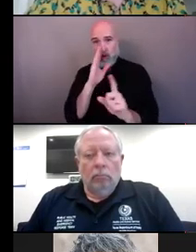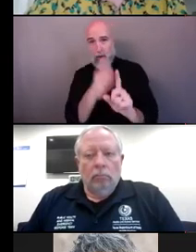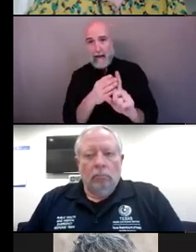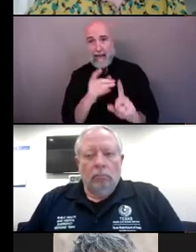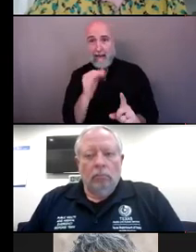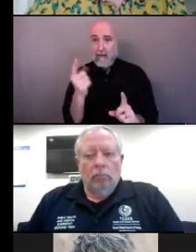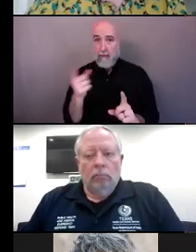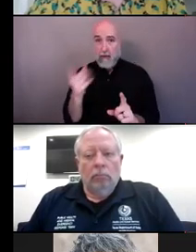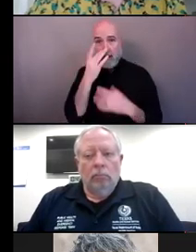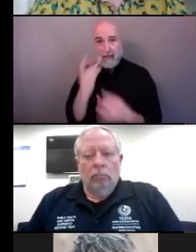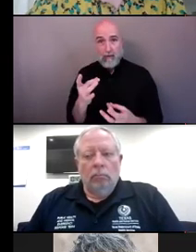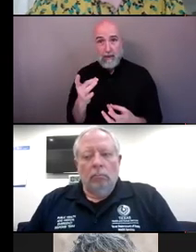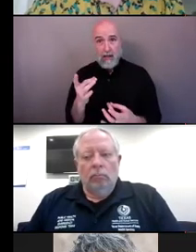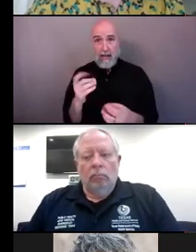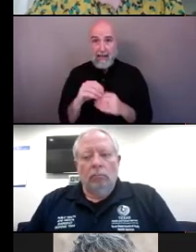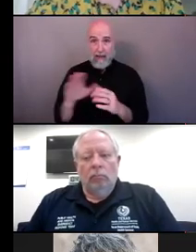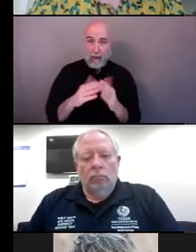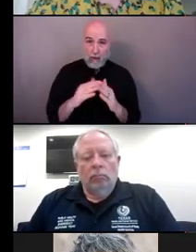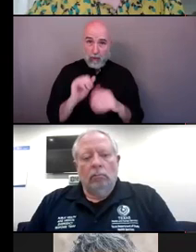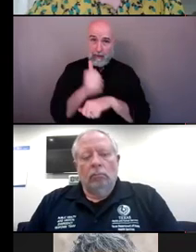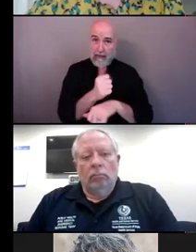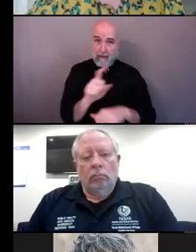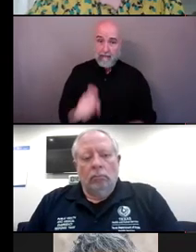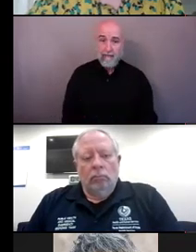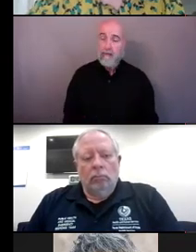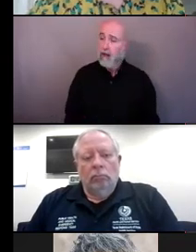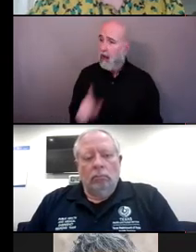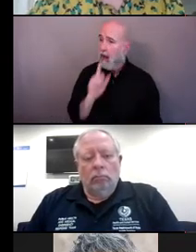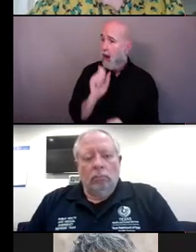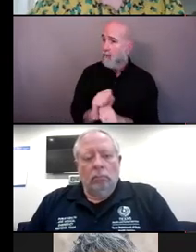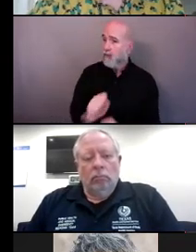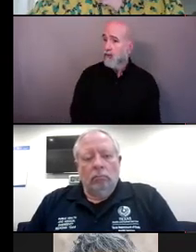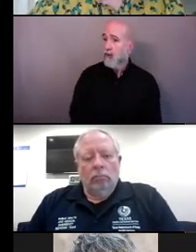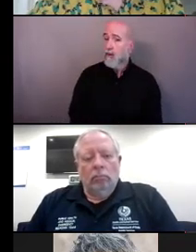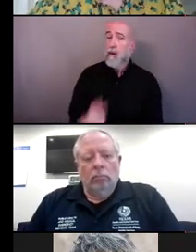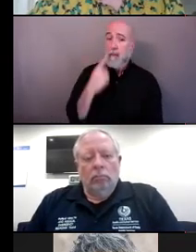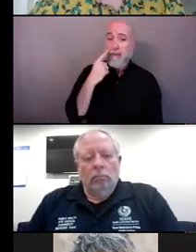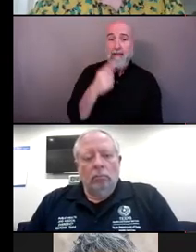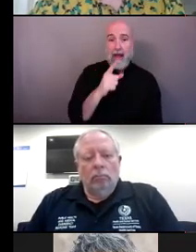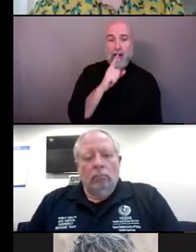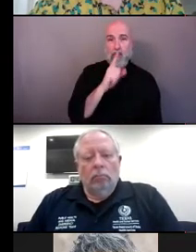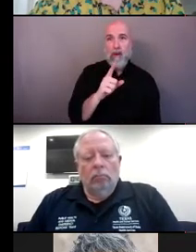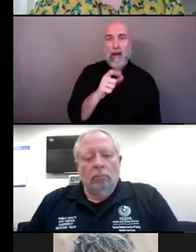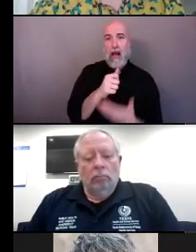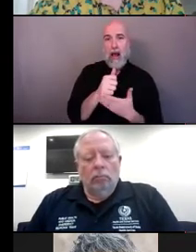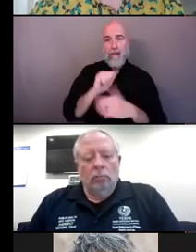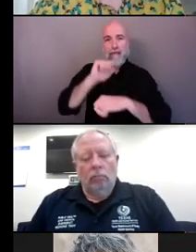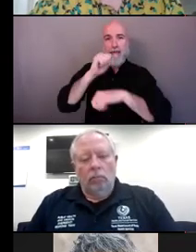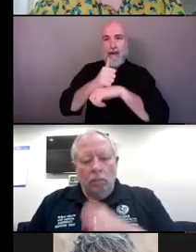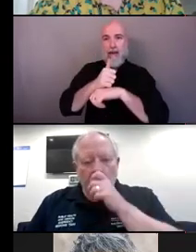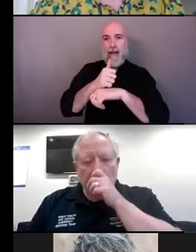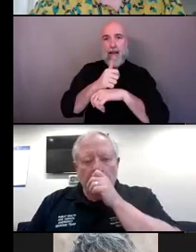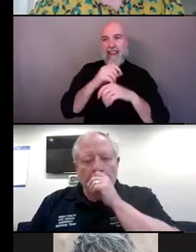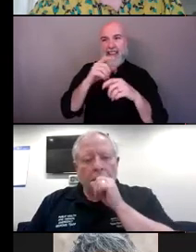is something they're interested in having in their community? Absolutely, because I think that can help frame the effort in